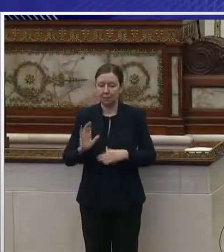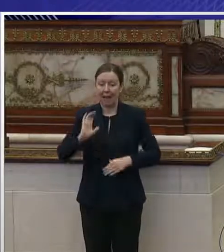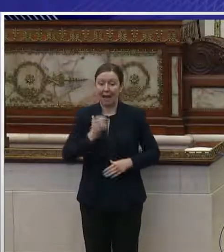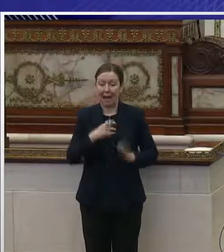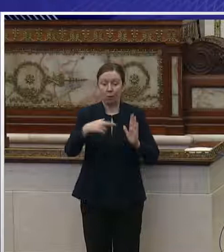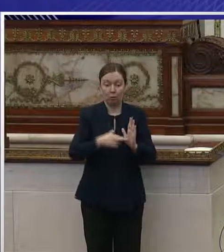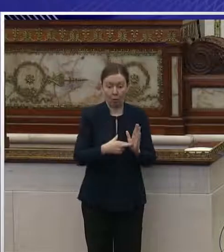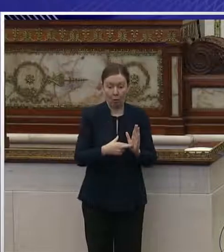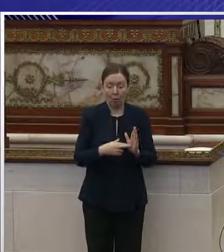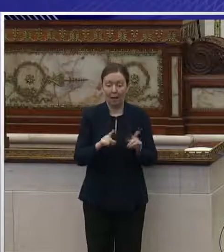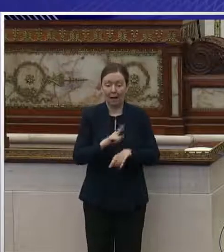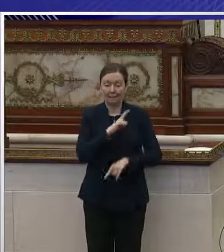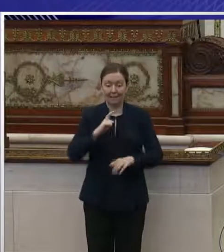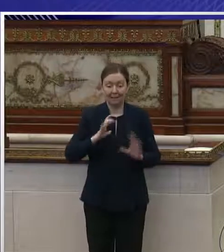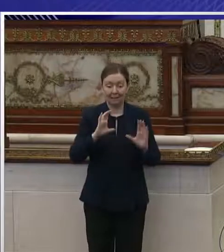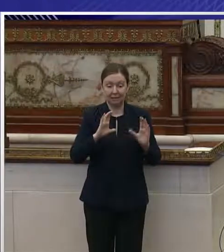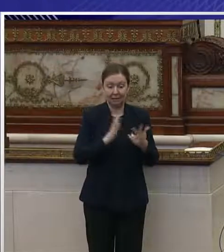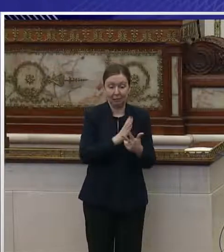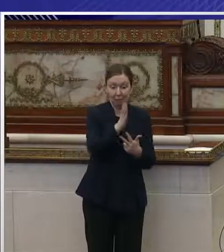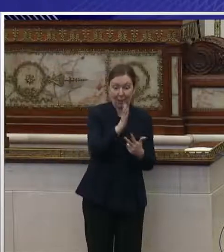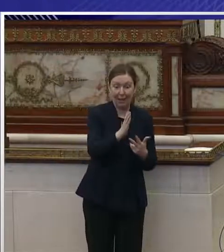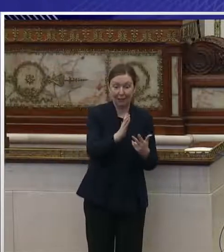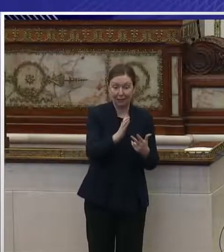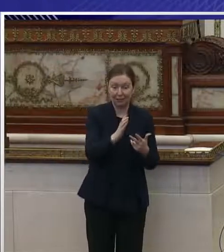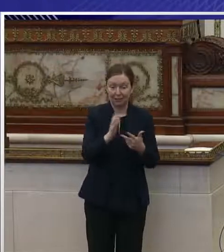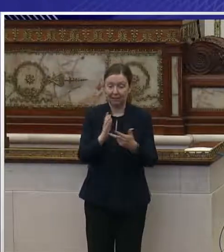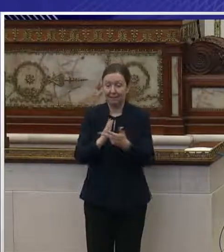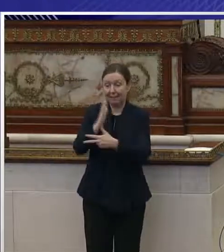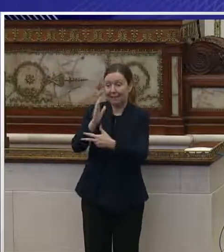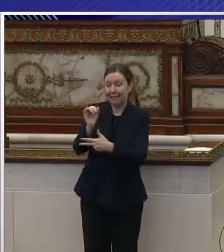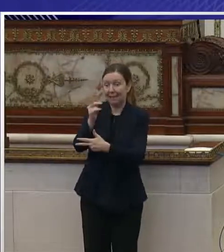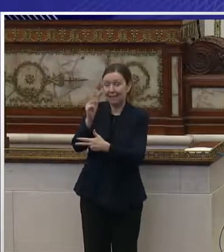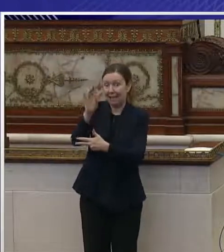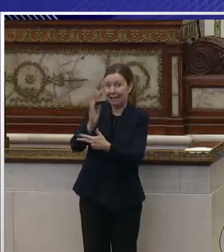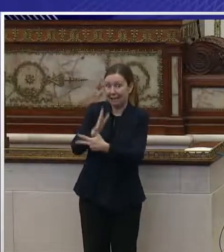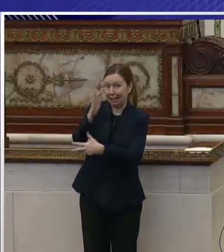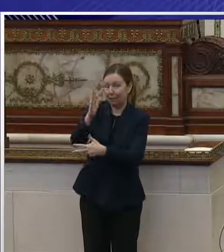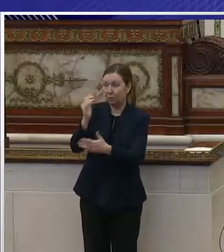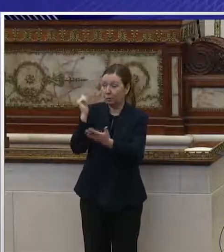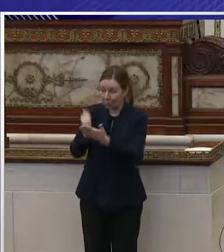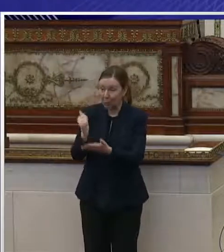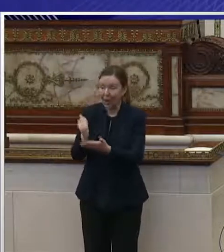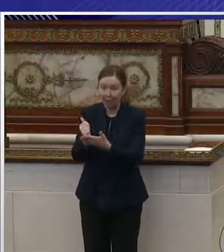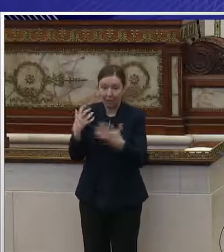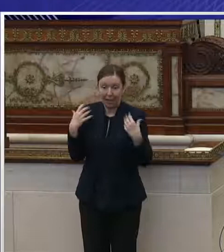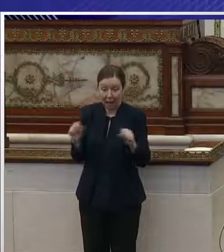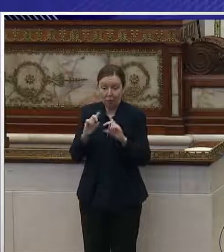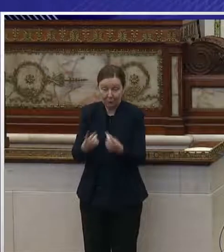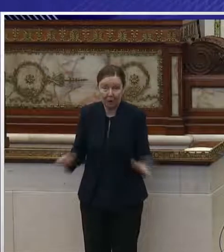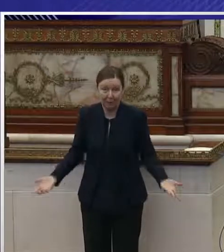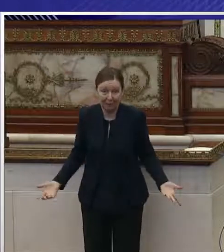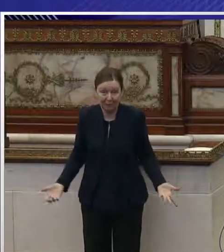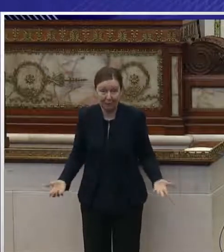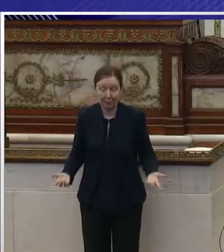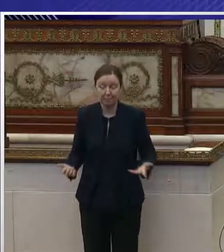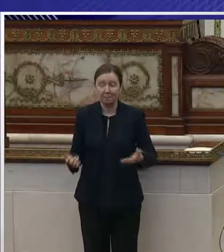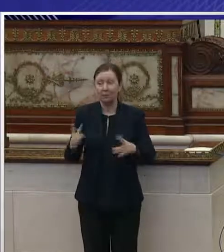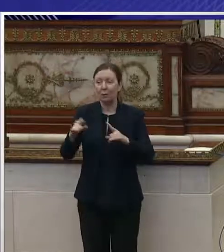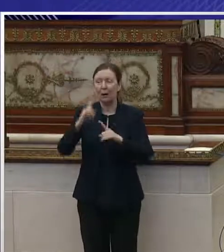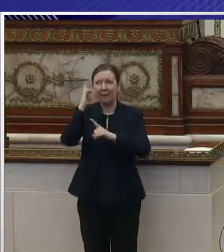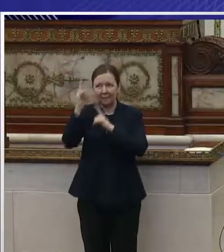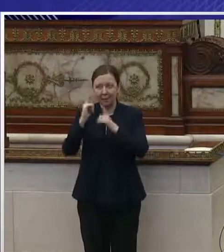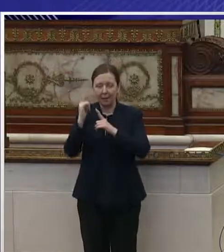role in this as the legislative branch of government, the executive branch's role, but specifically the health department. And so with that being said, when I think